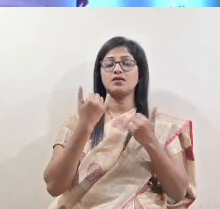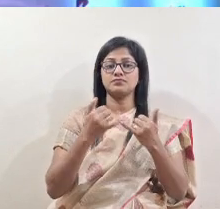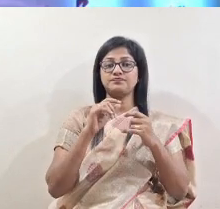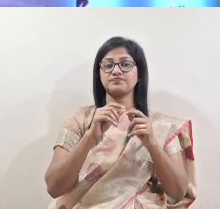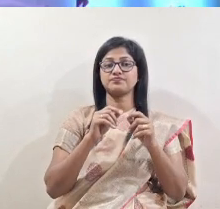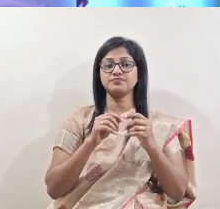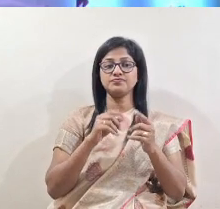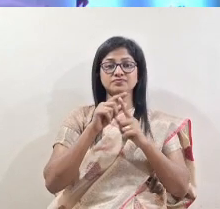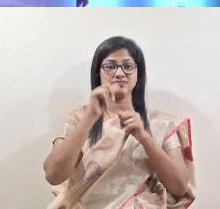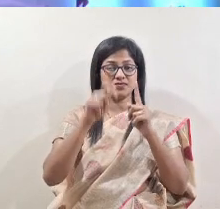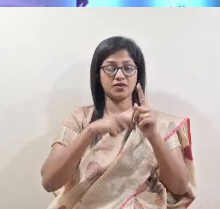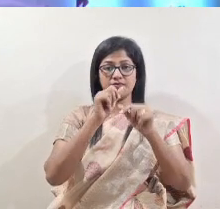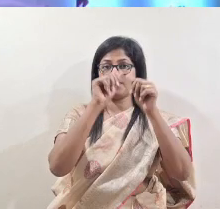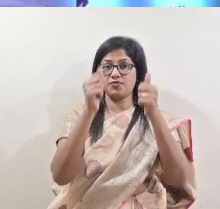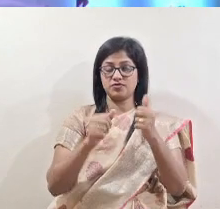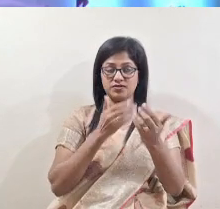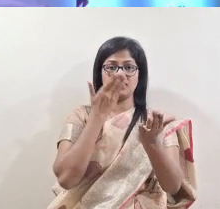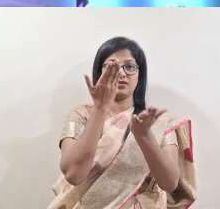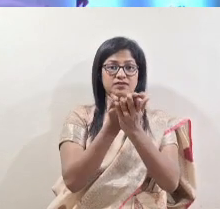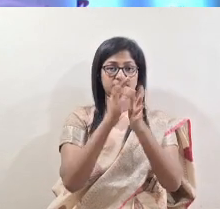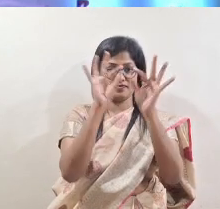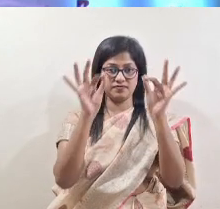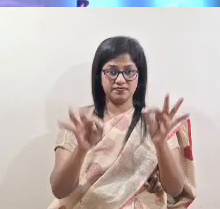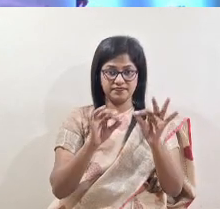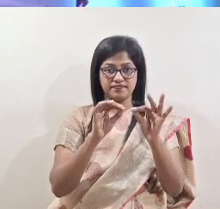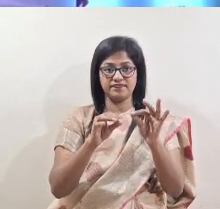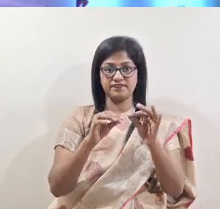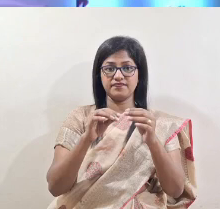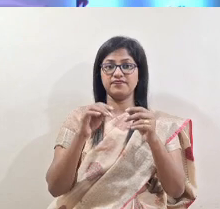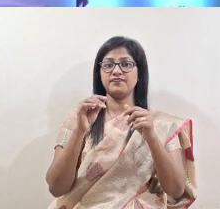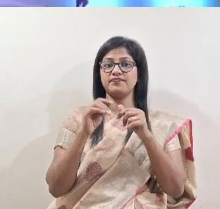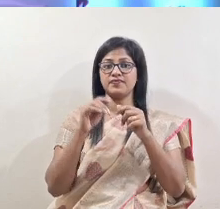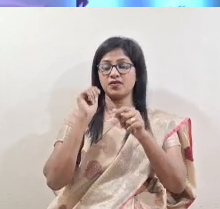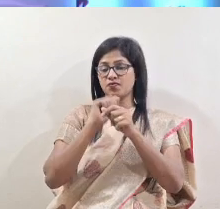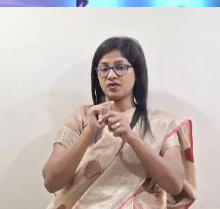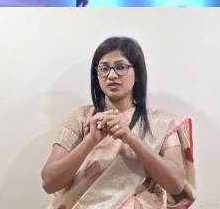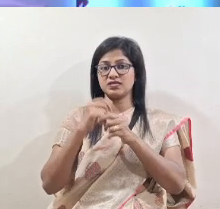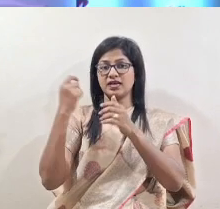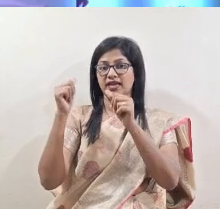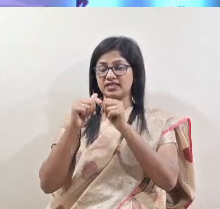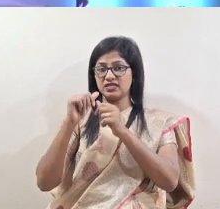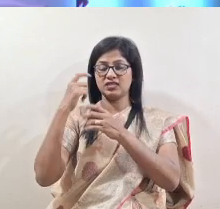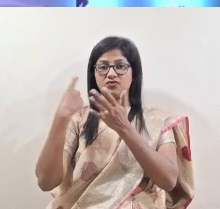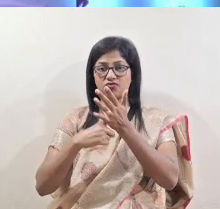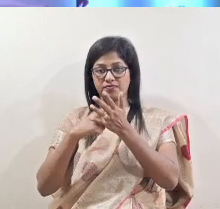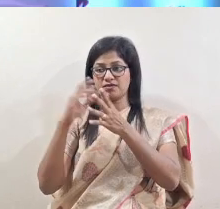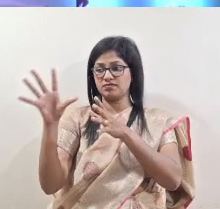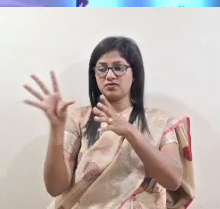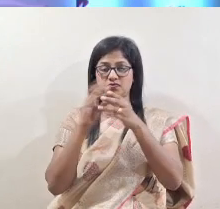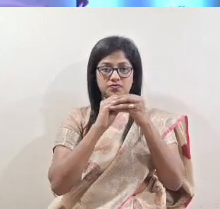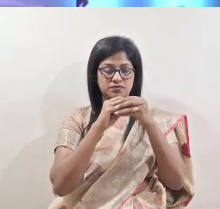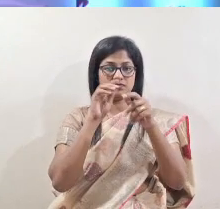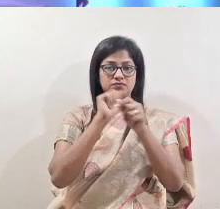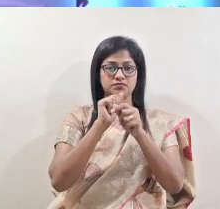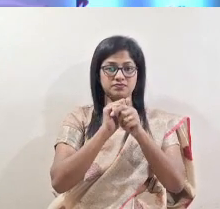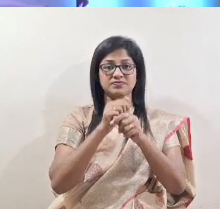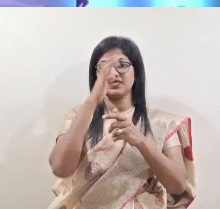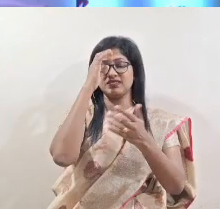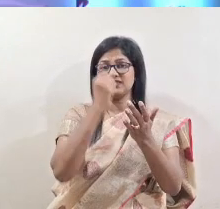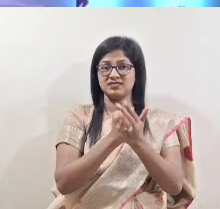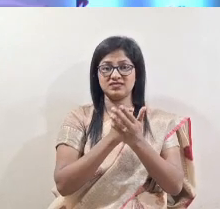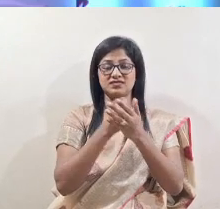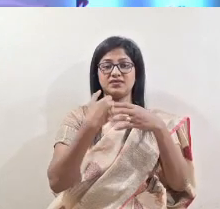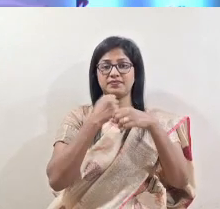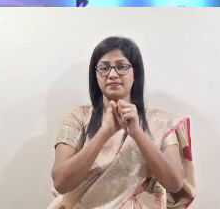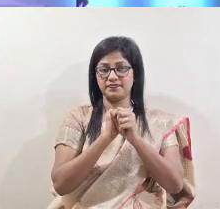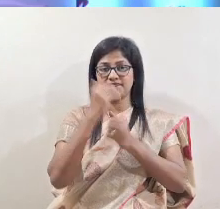So coming to the proposed modeling framework, this is inspired by the works of Antonini and Robin et al. So the